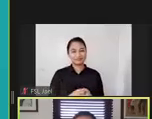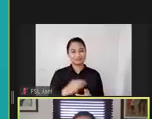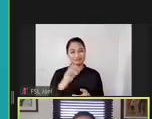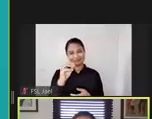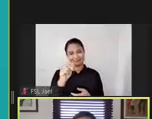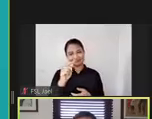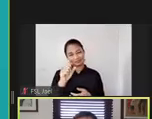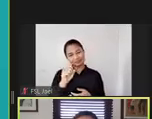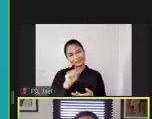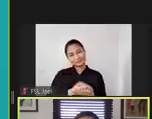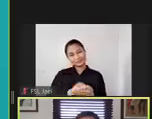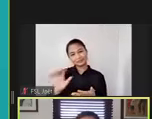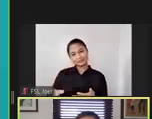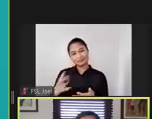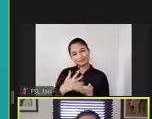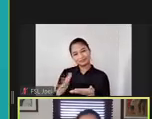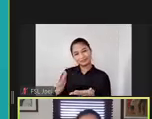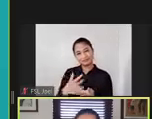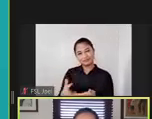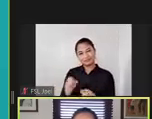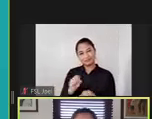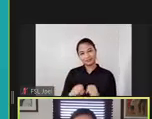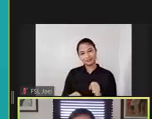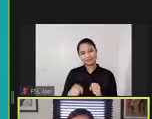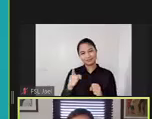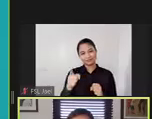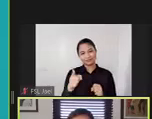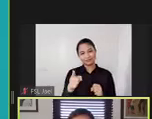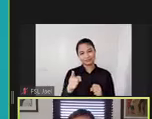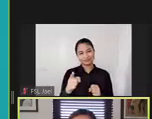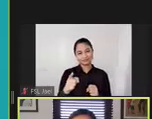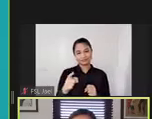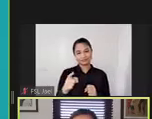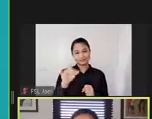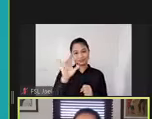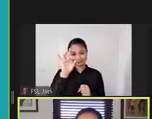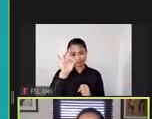8% of all global emissions. Next slide, please.